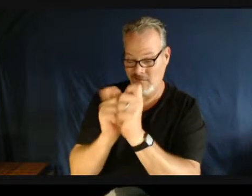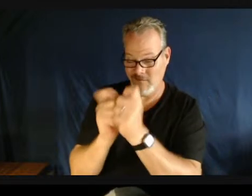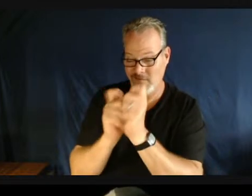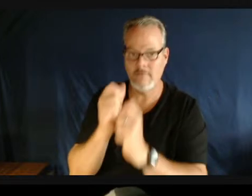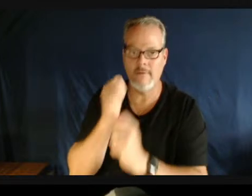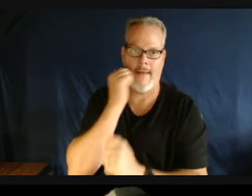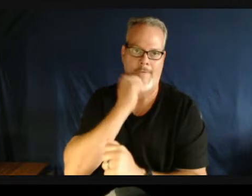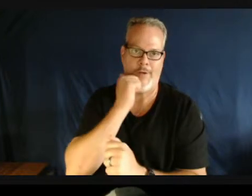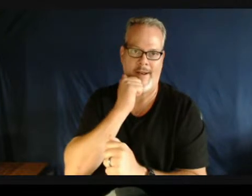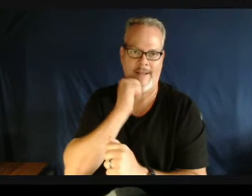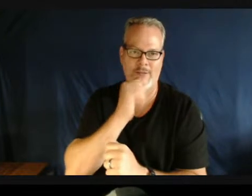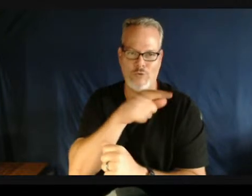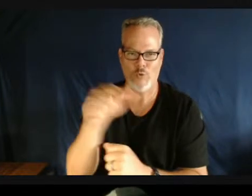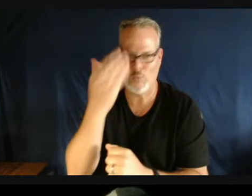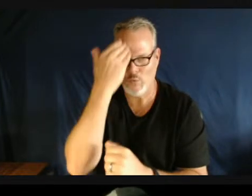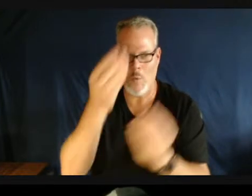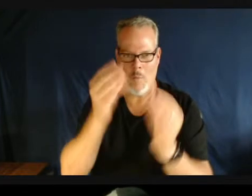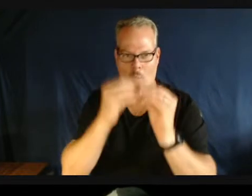refined as well.